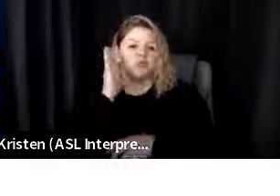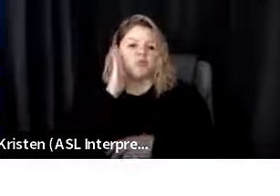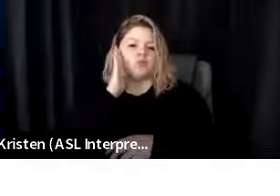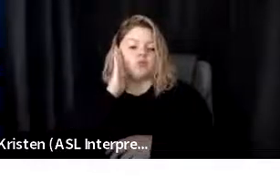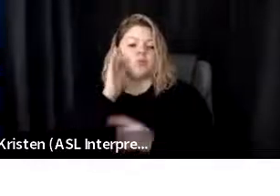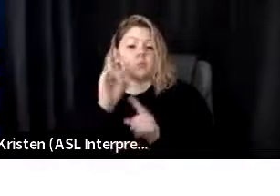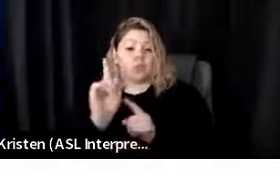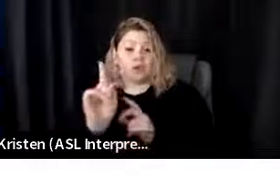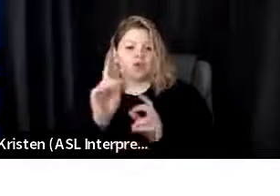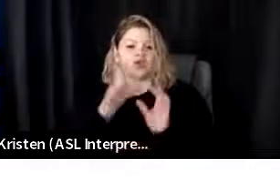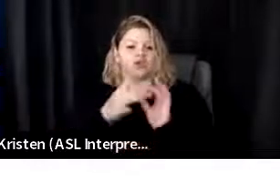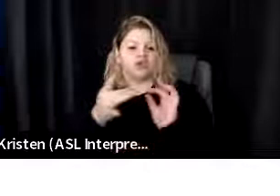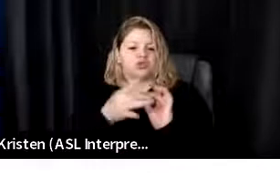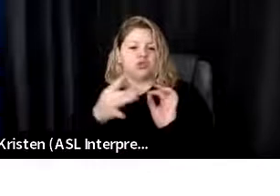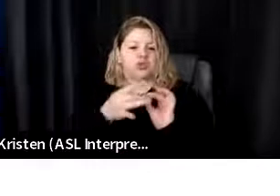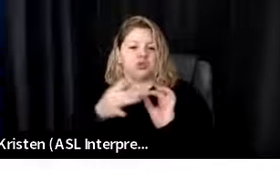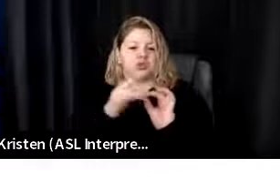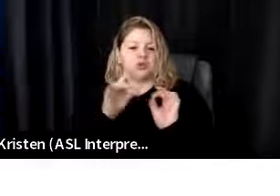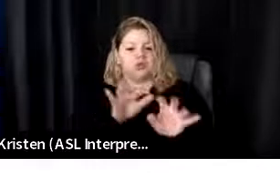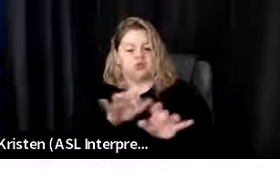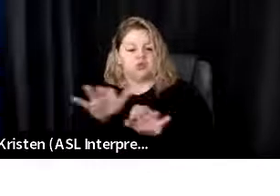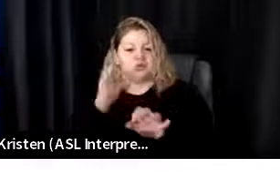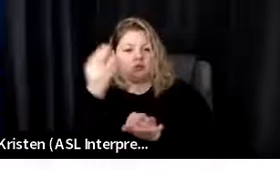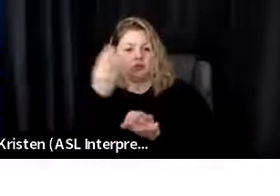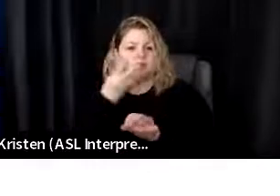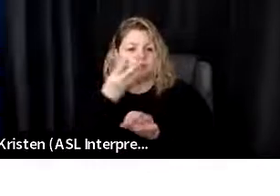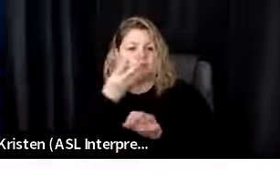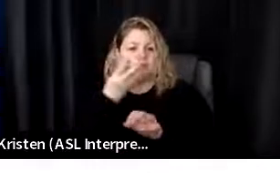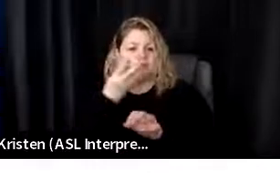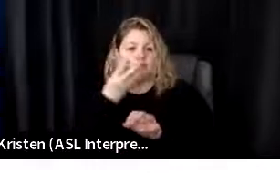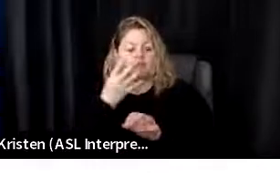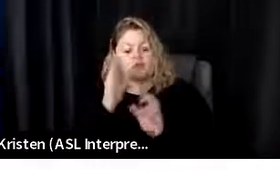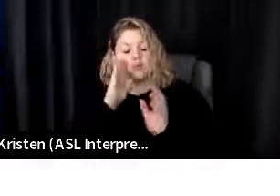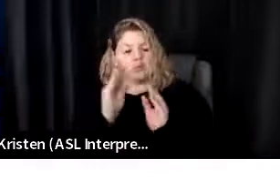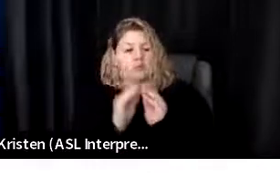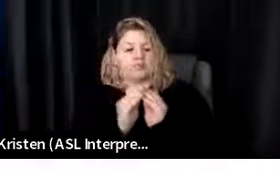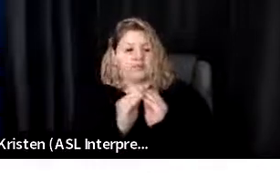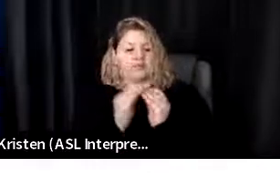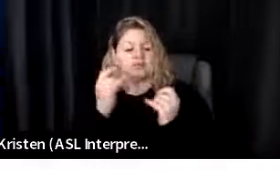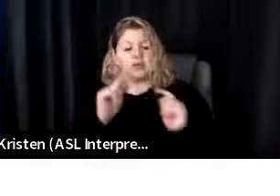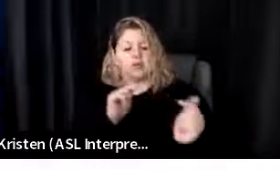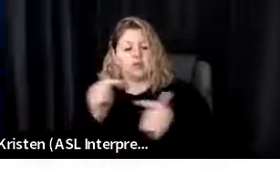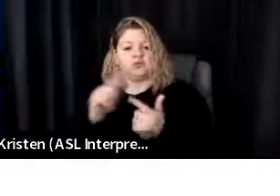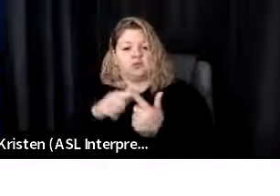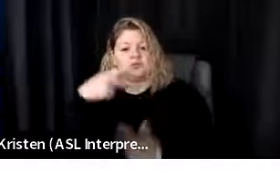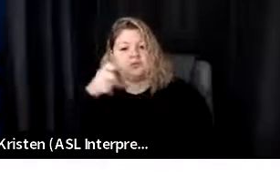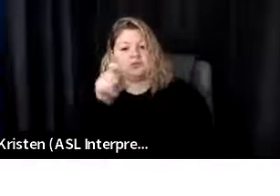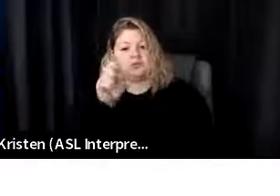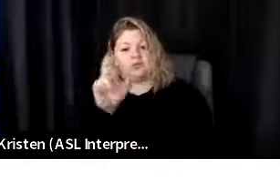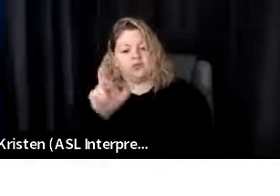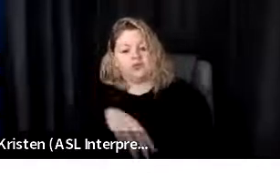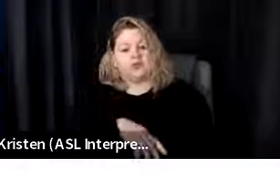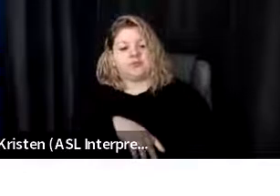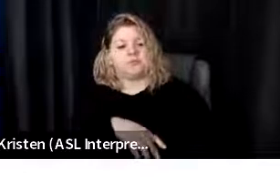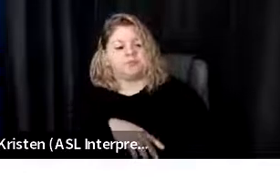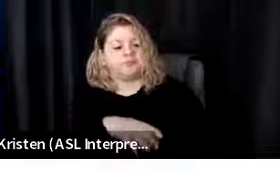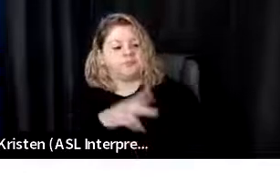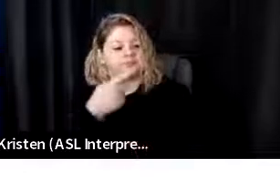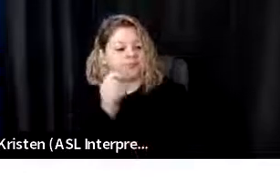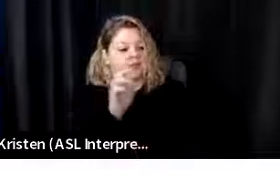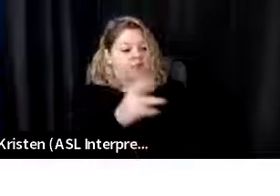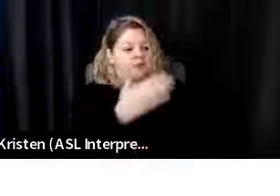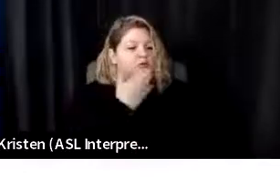now pass it over to our CRB chair, Peter Alvarez. Thank you, Ben, and thank you to all the interpreters. Good